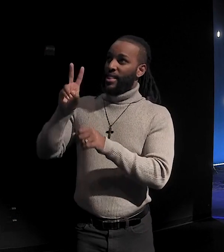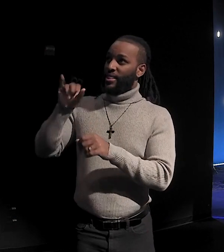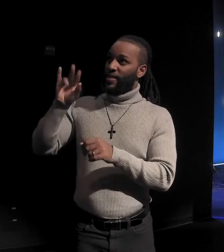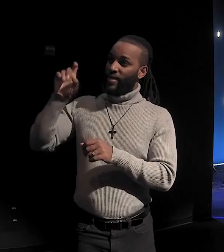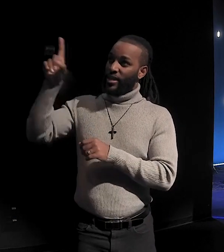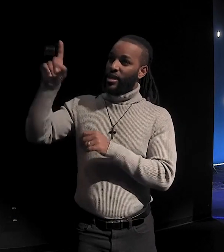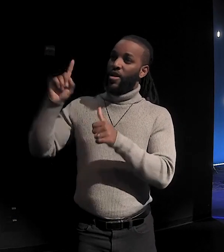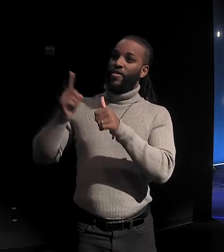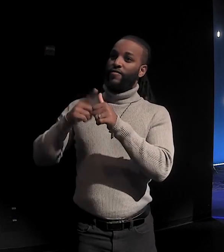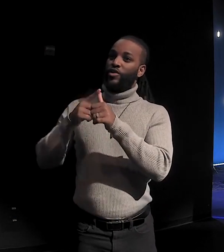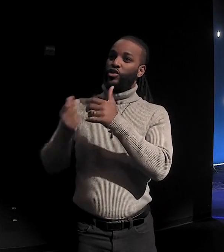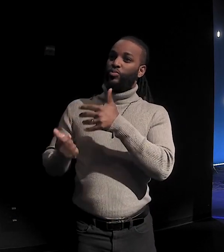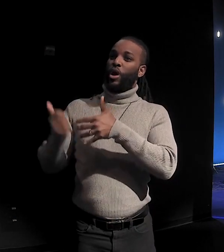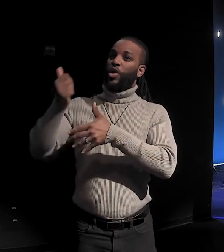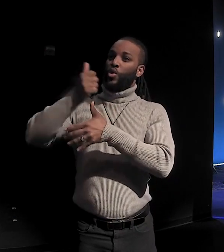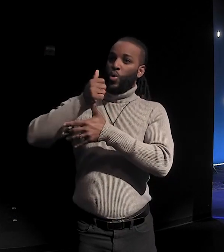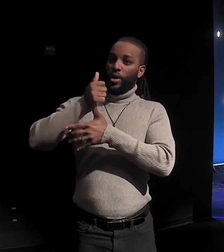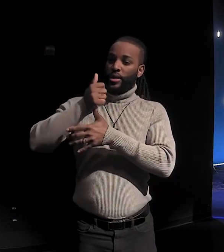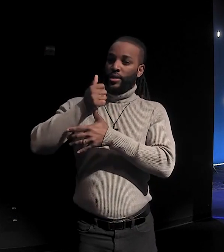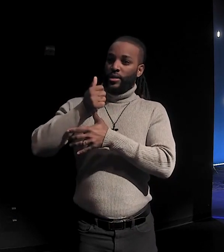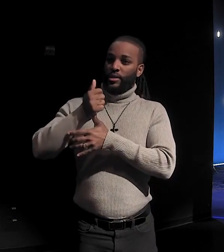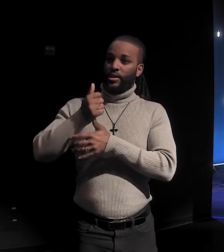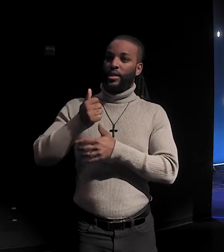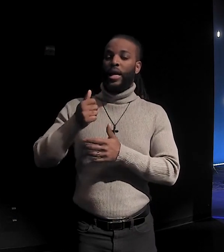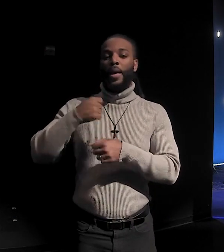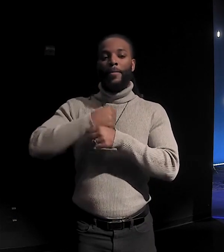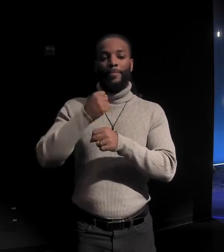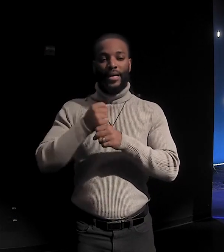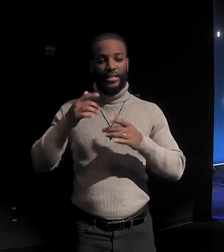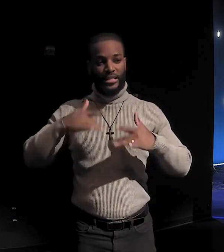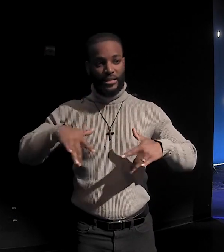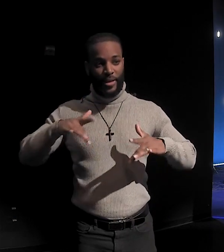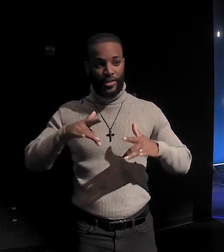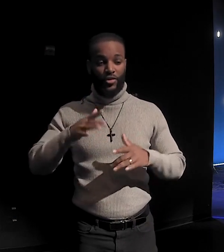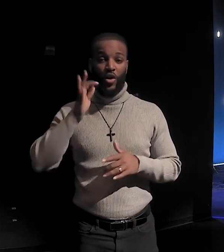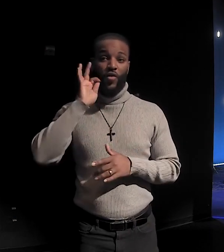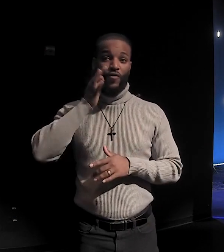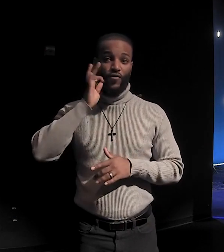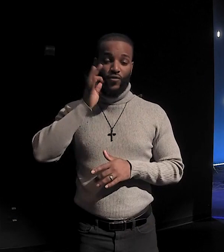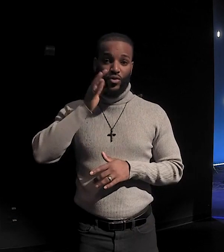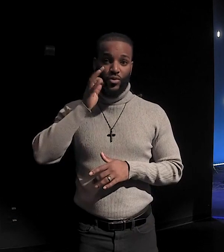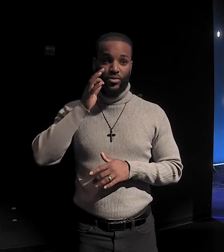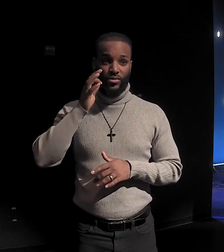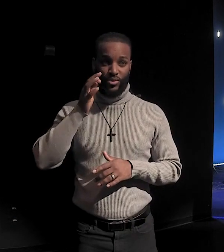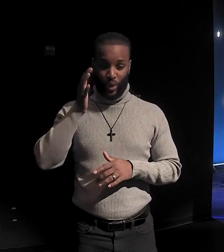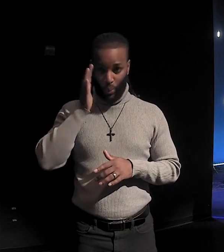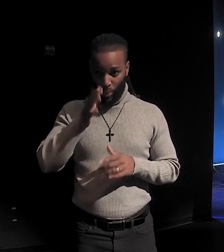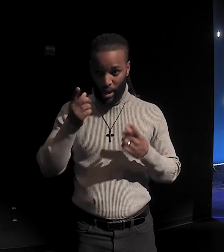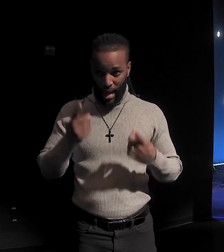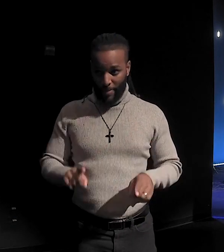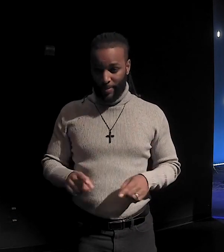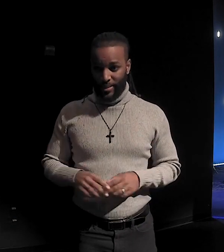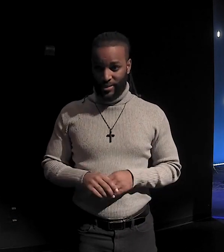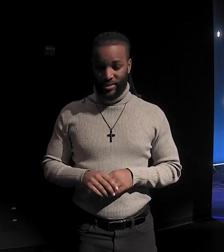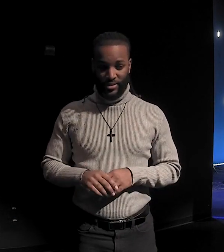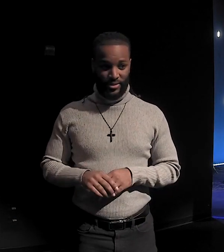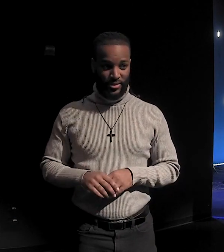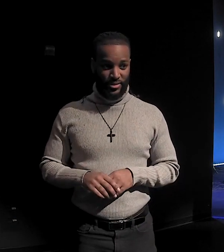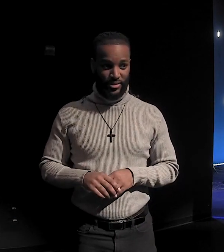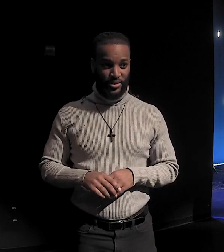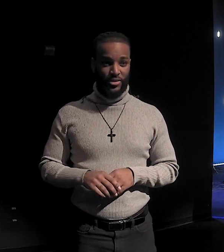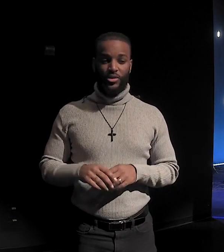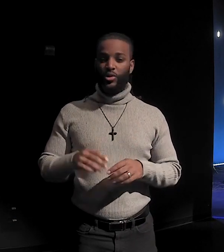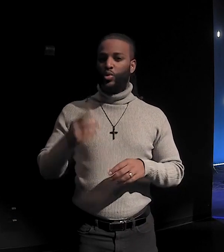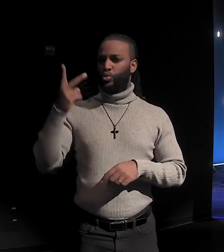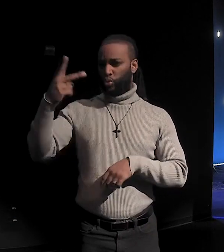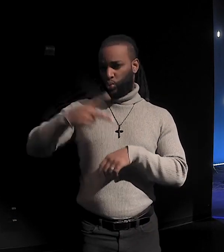him our first priority throughout the day and carve out space, fruit will happen. Now, twice